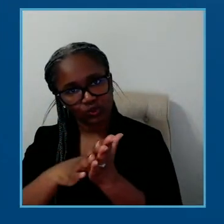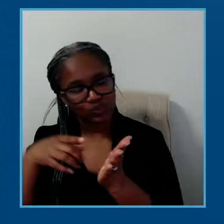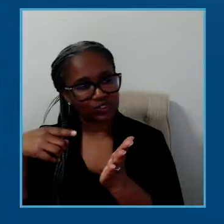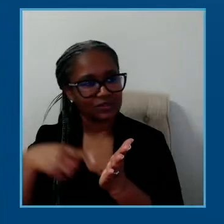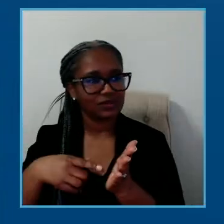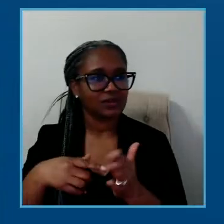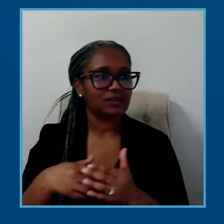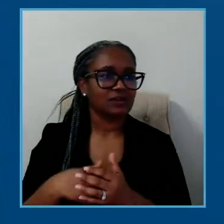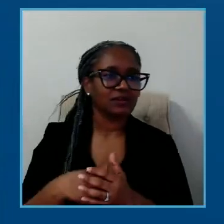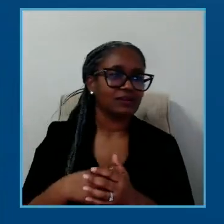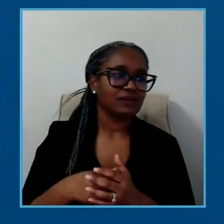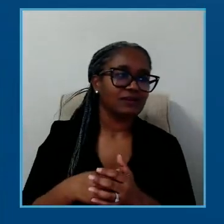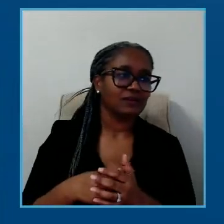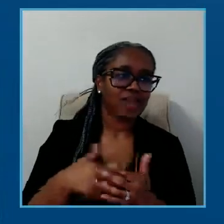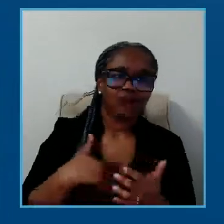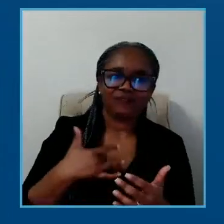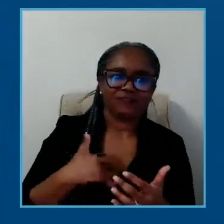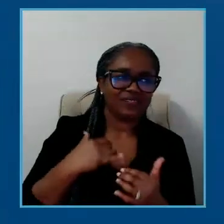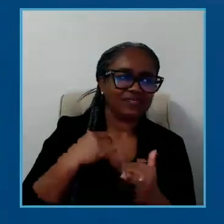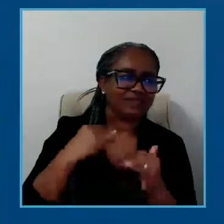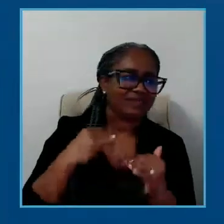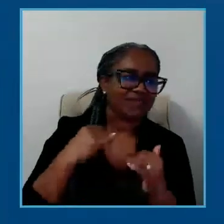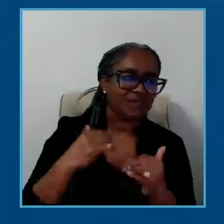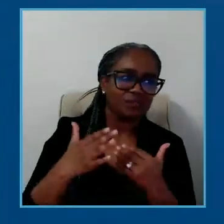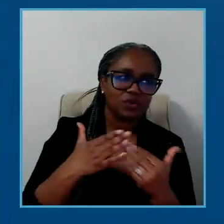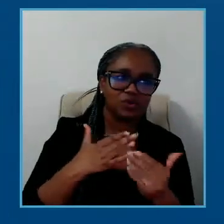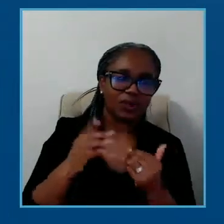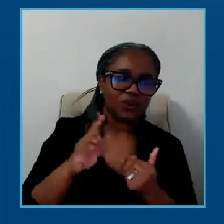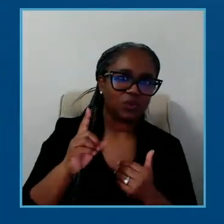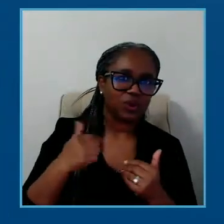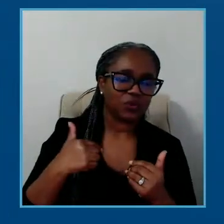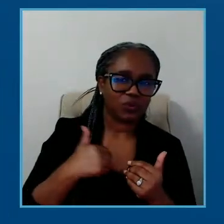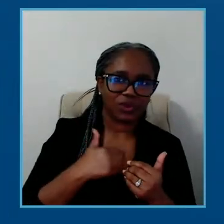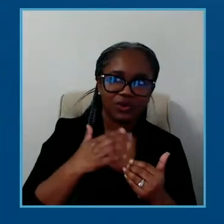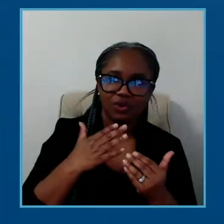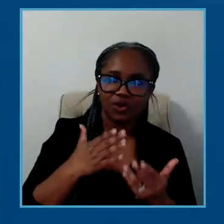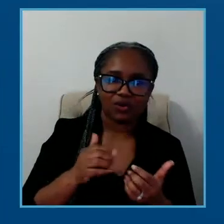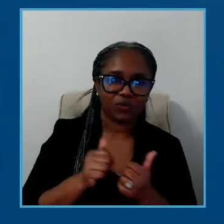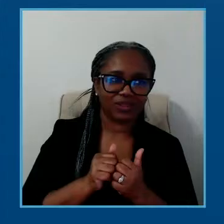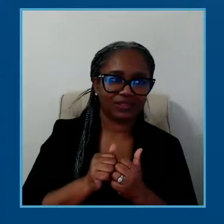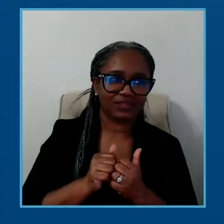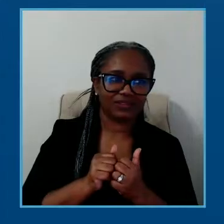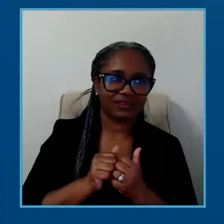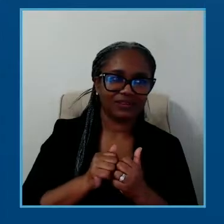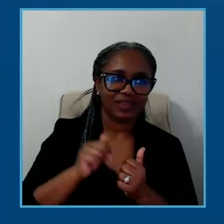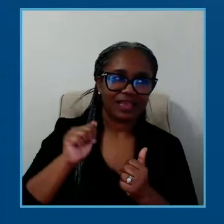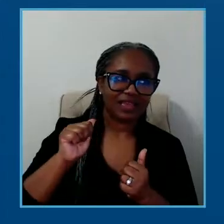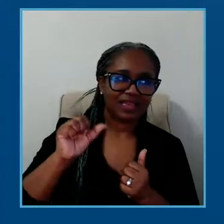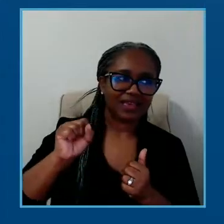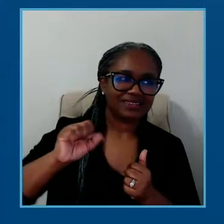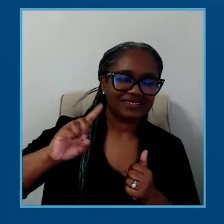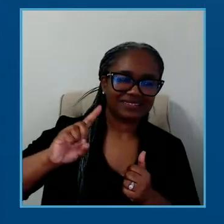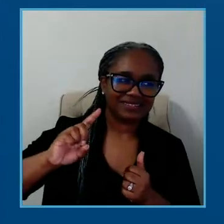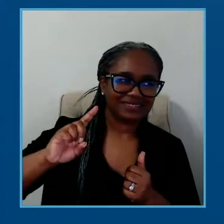the head of the Association of State Democratic Party Chairs, but also Rules of